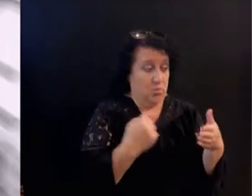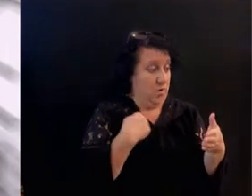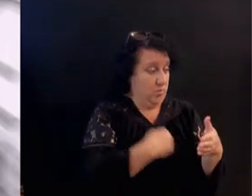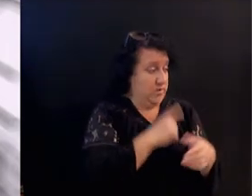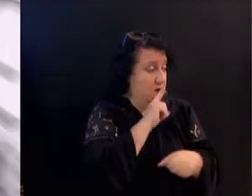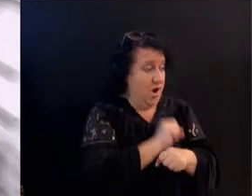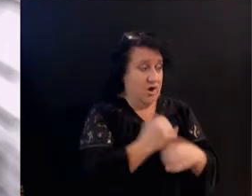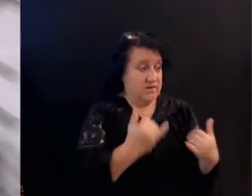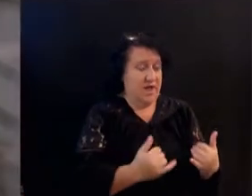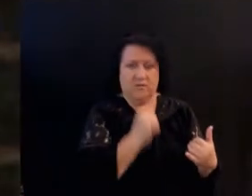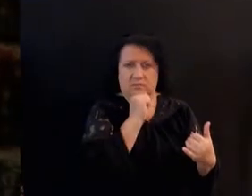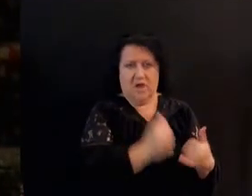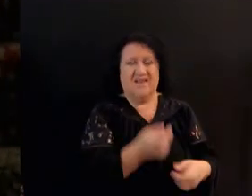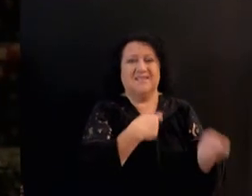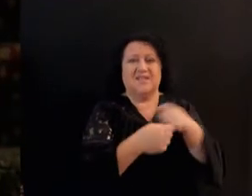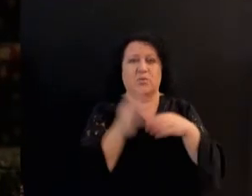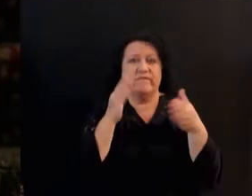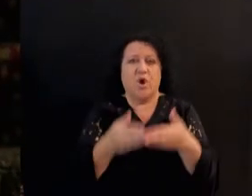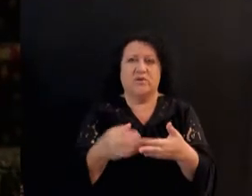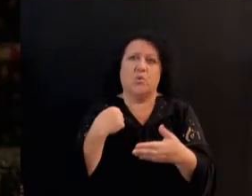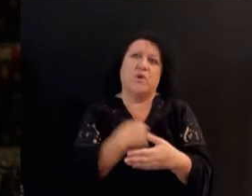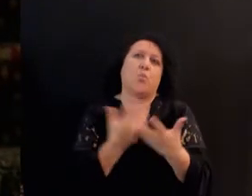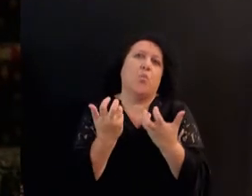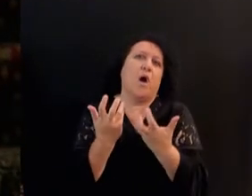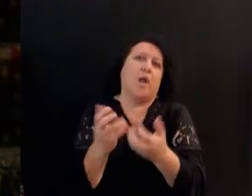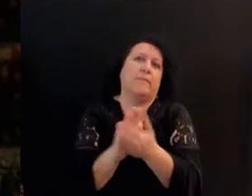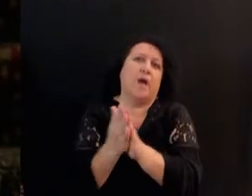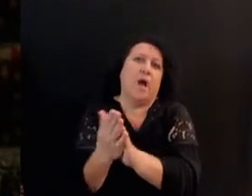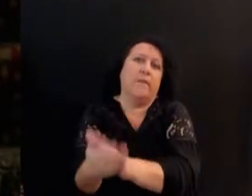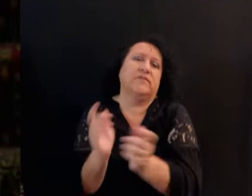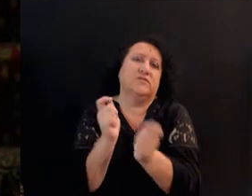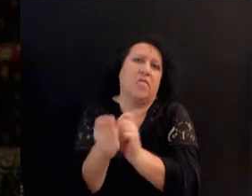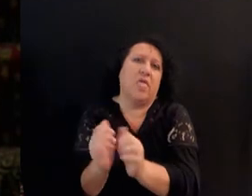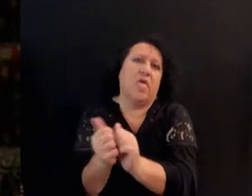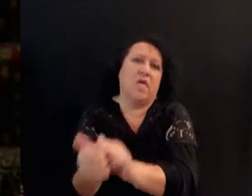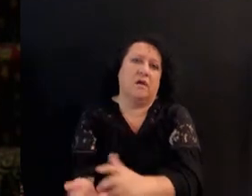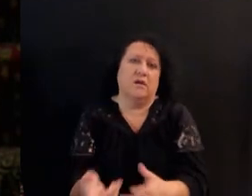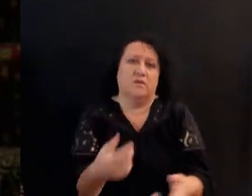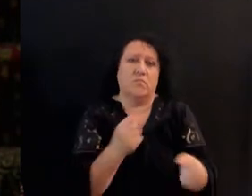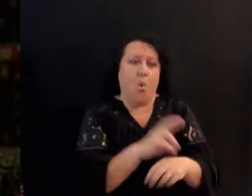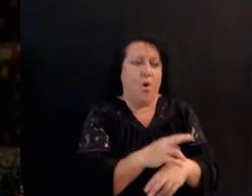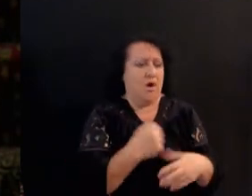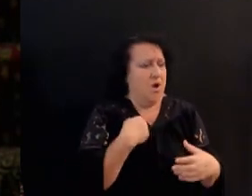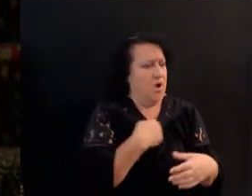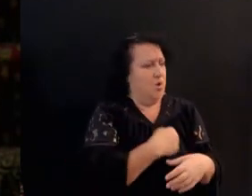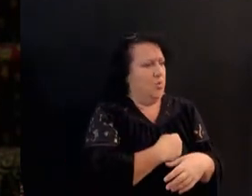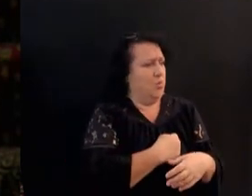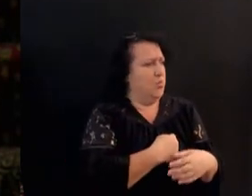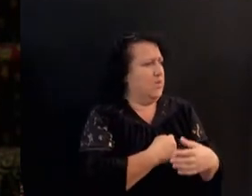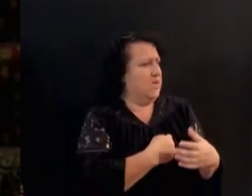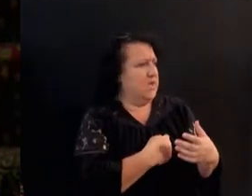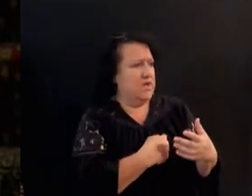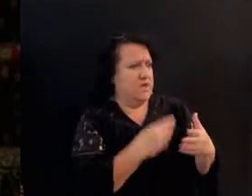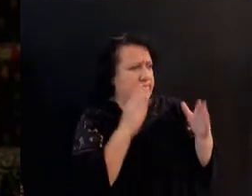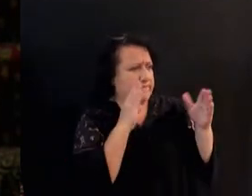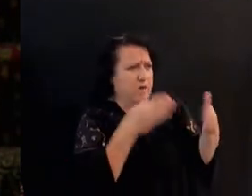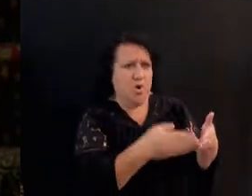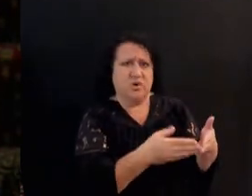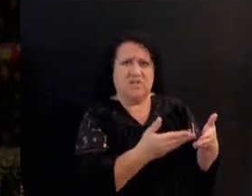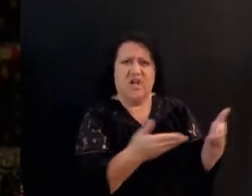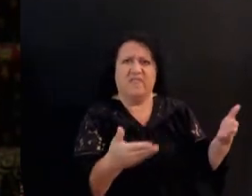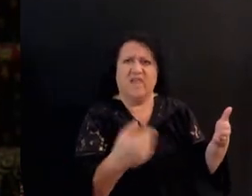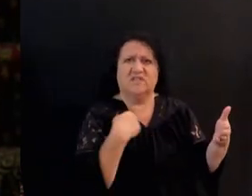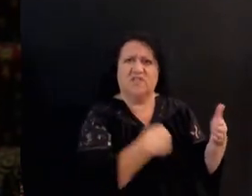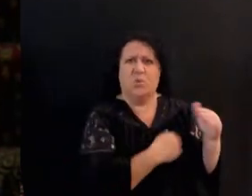get distracted and our focus is not on who it should be upon or where it should be upon, but instead we focus on what we